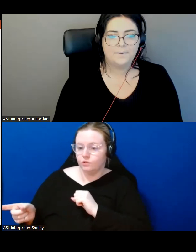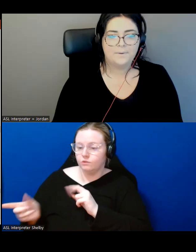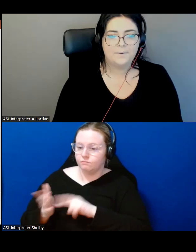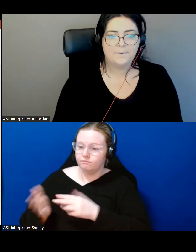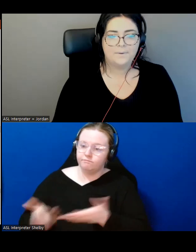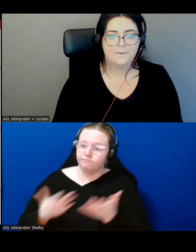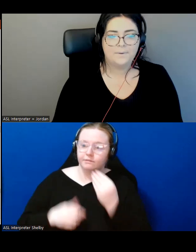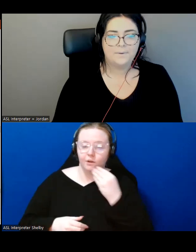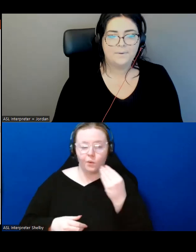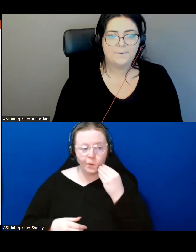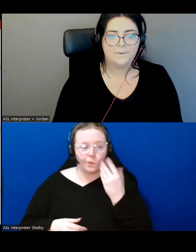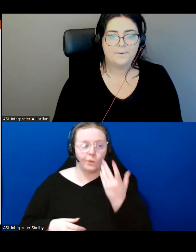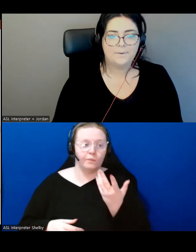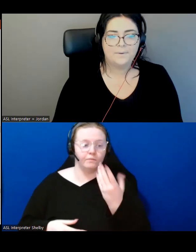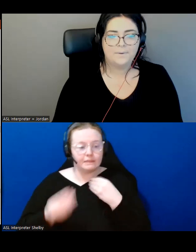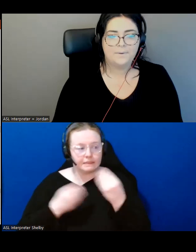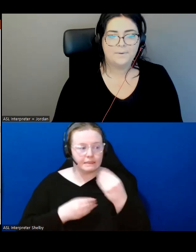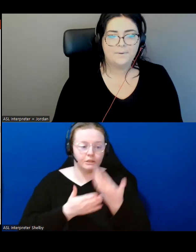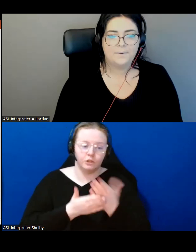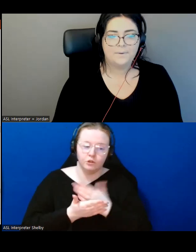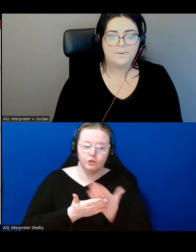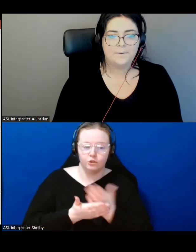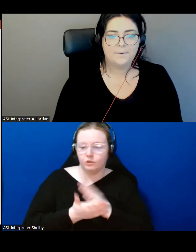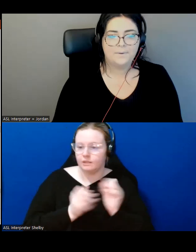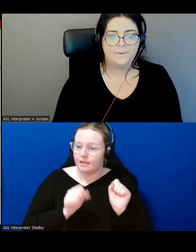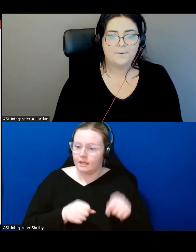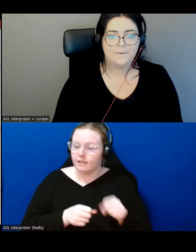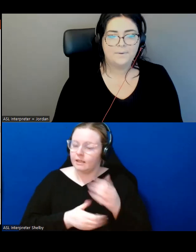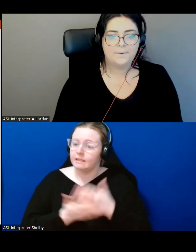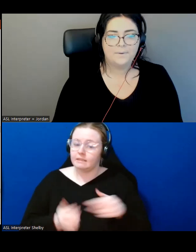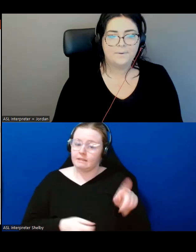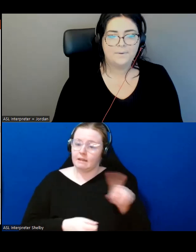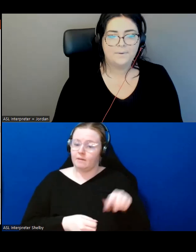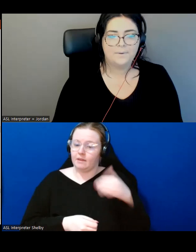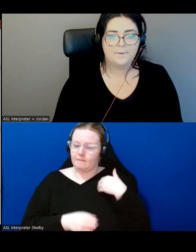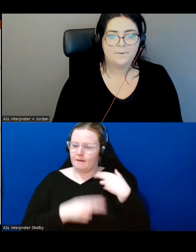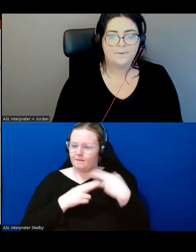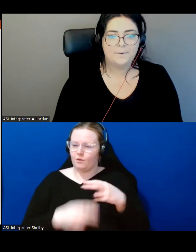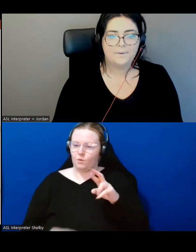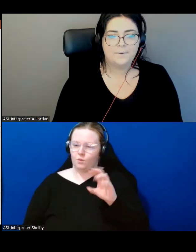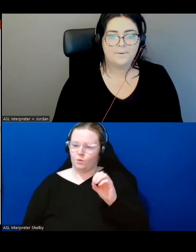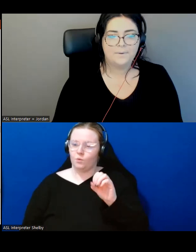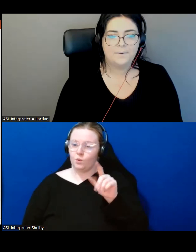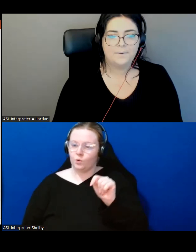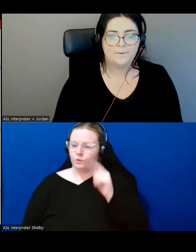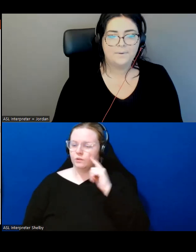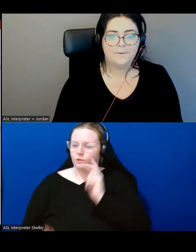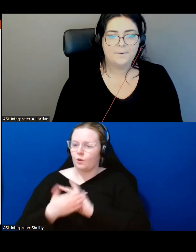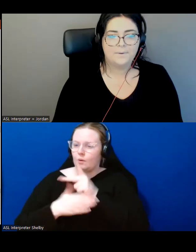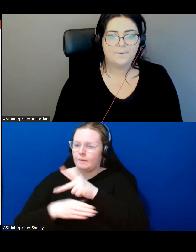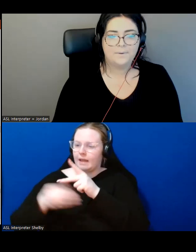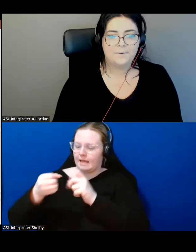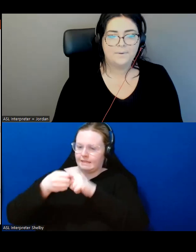and use those. And some even have their own little root cellars. So they've really jumped on the bandwagon